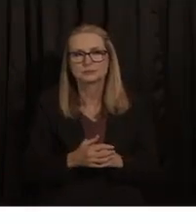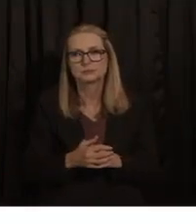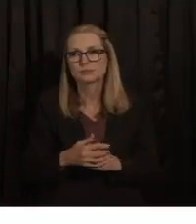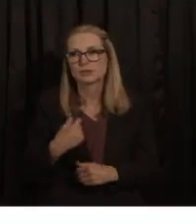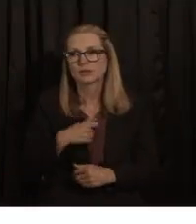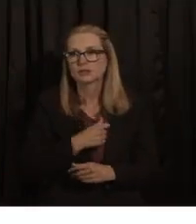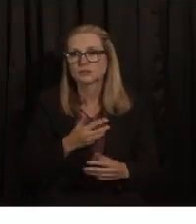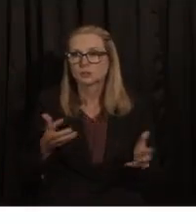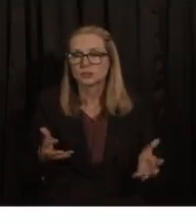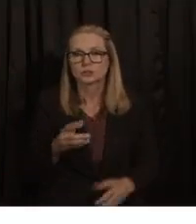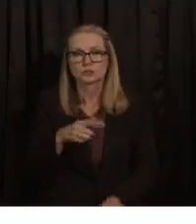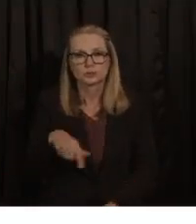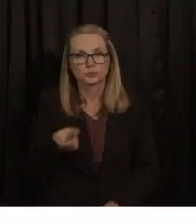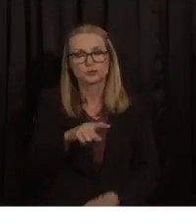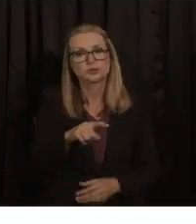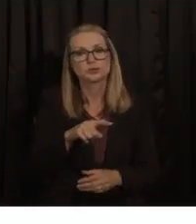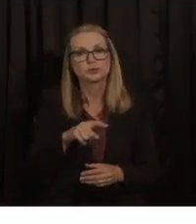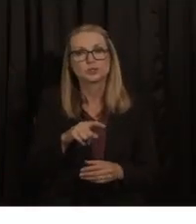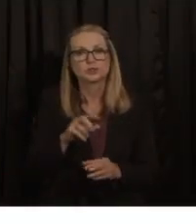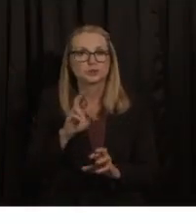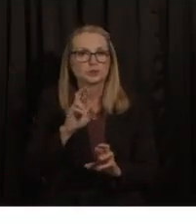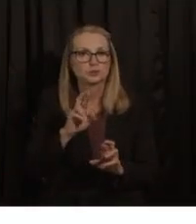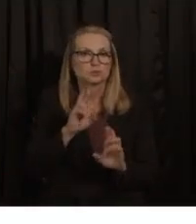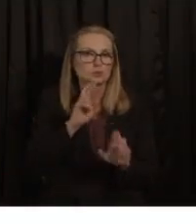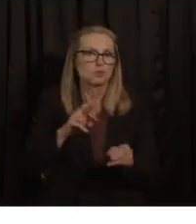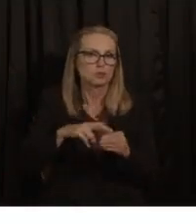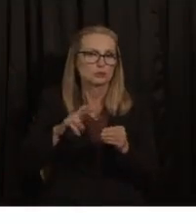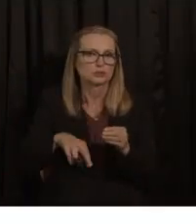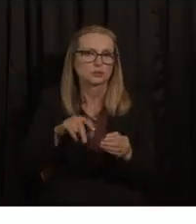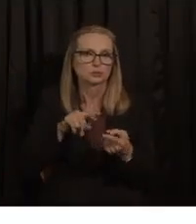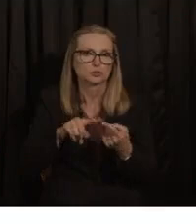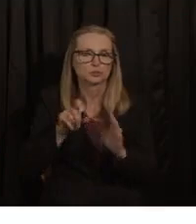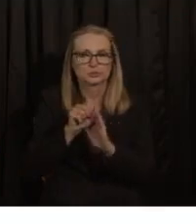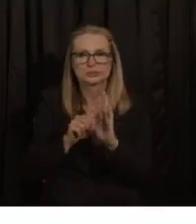who participates in this program to report their results to the state.